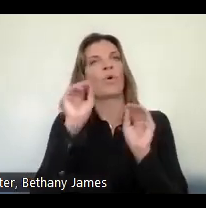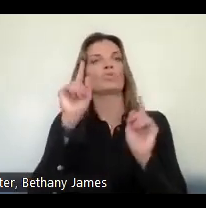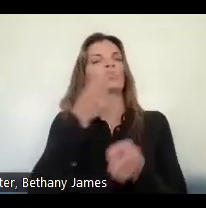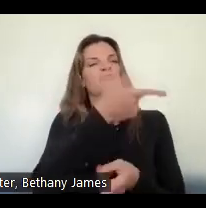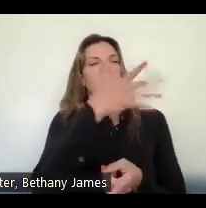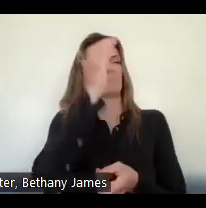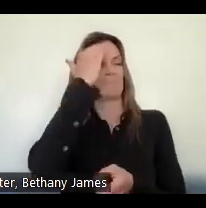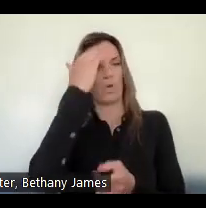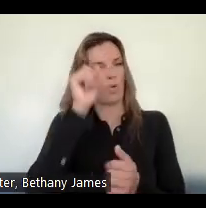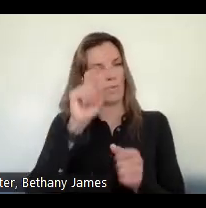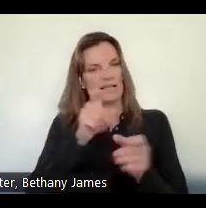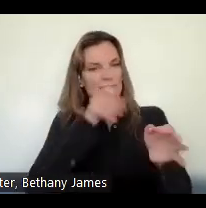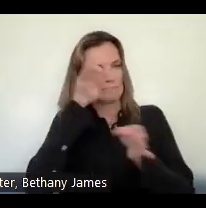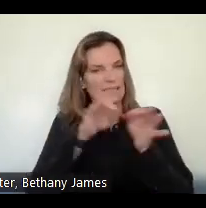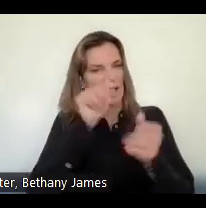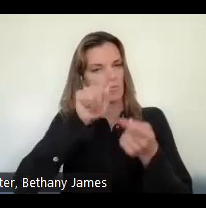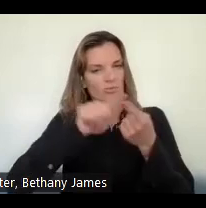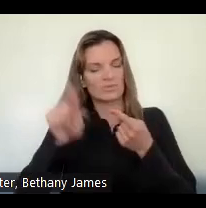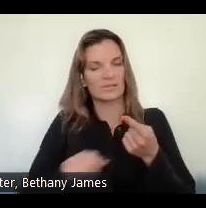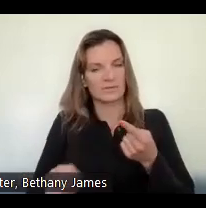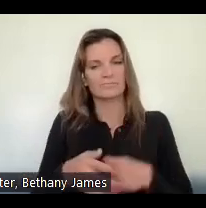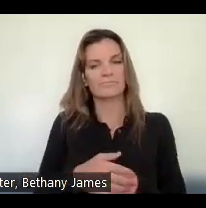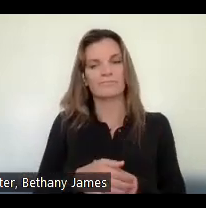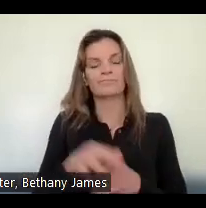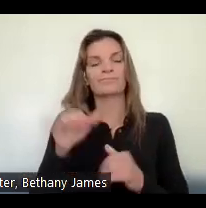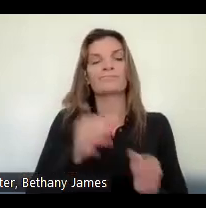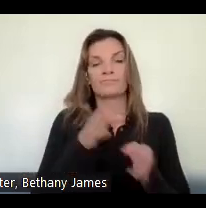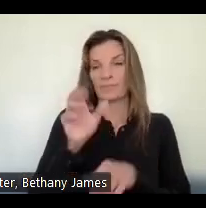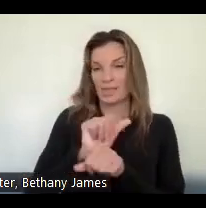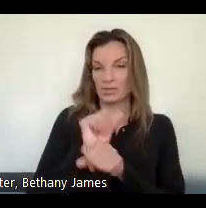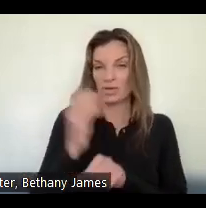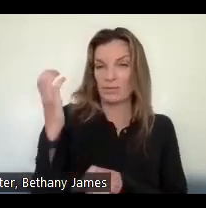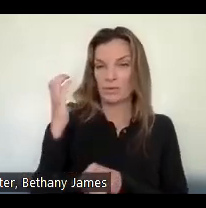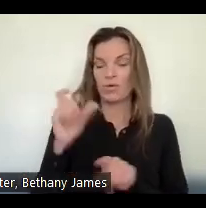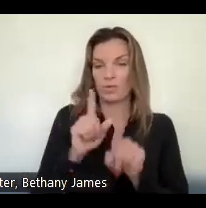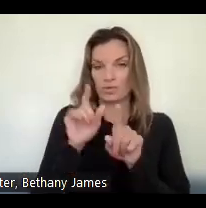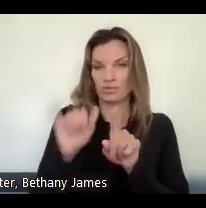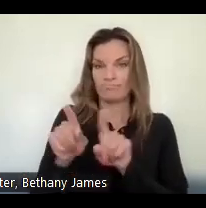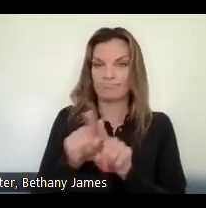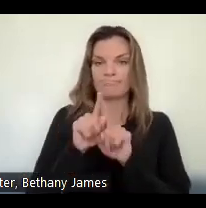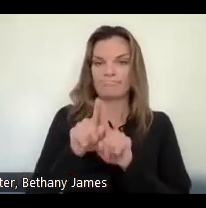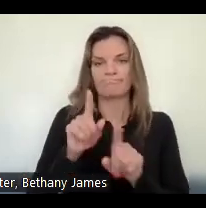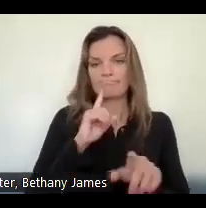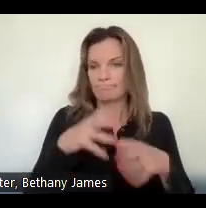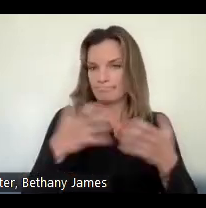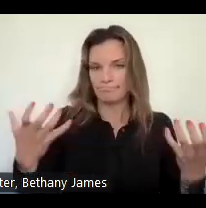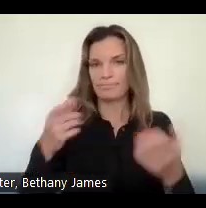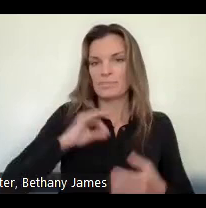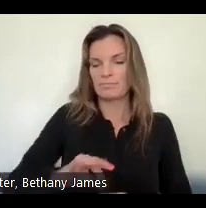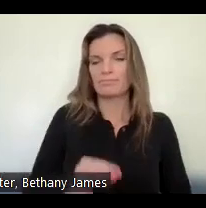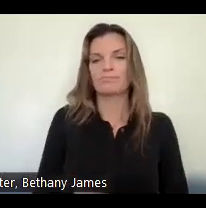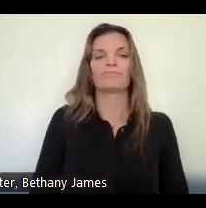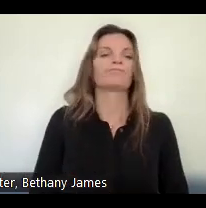interpretation. And again, I want to highlight the service of a job coach. This is again something that kind of can go with a lot of these limitations in the